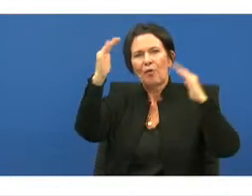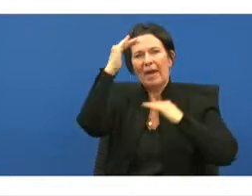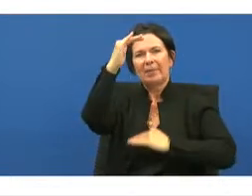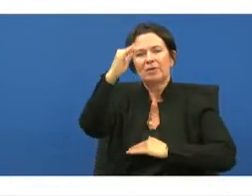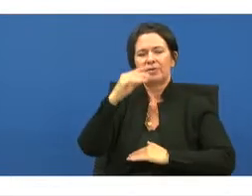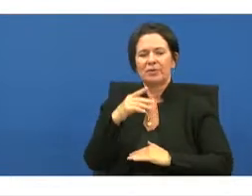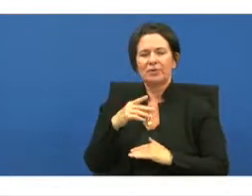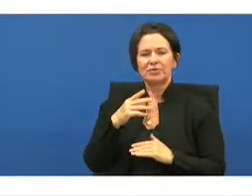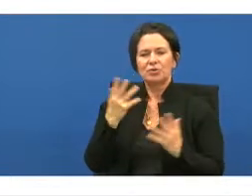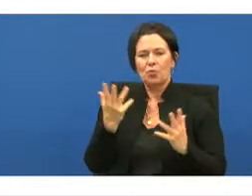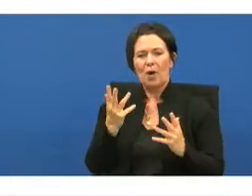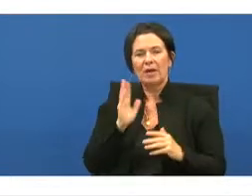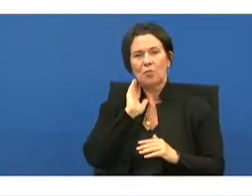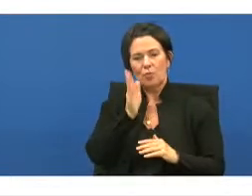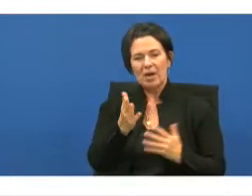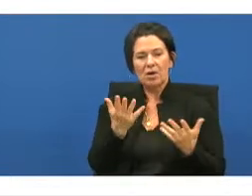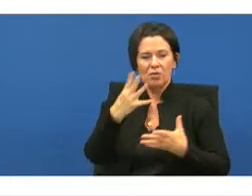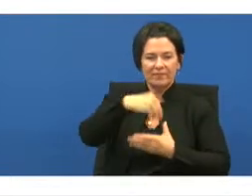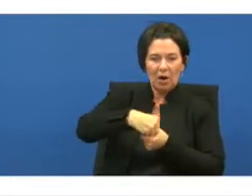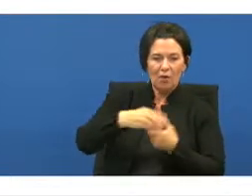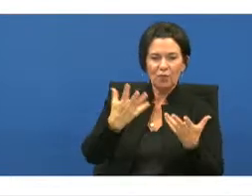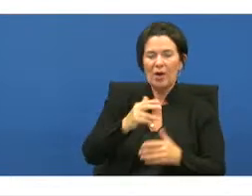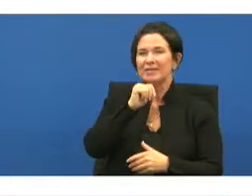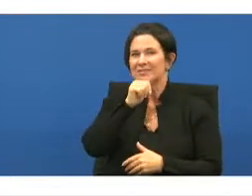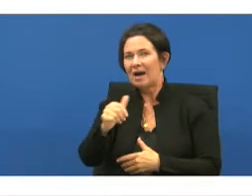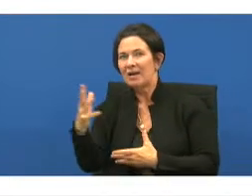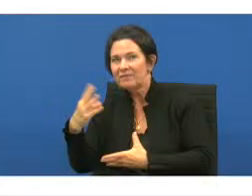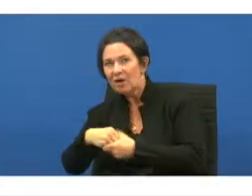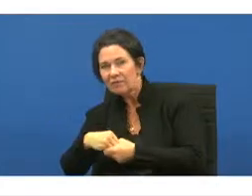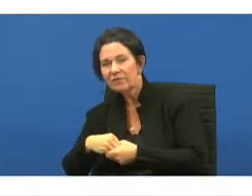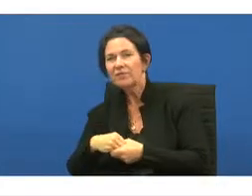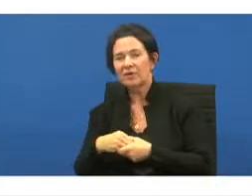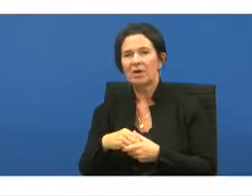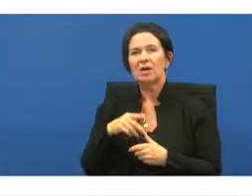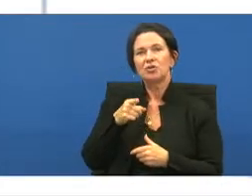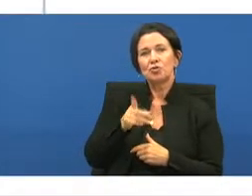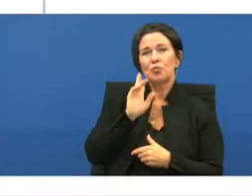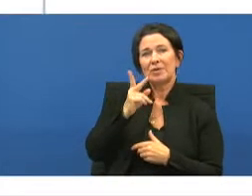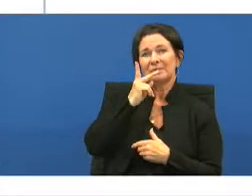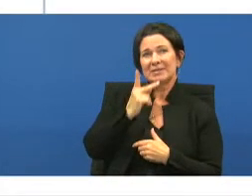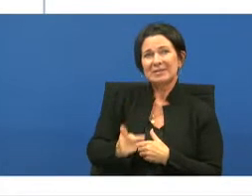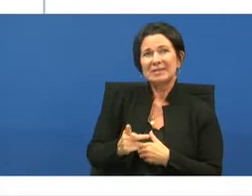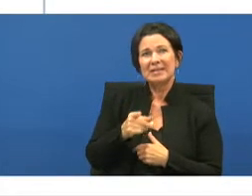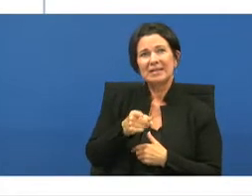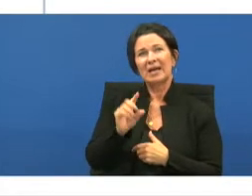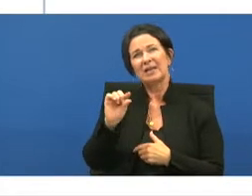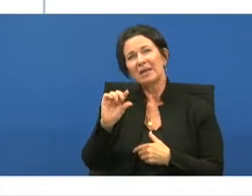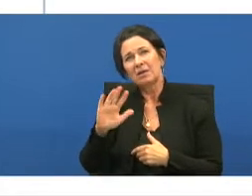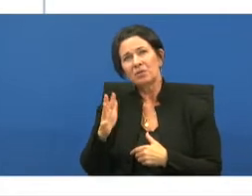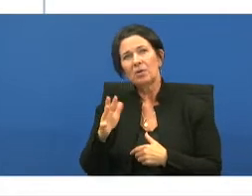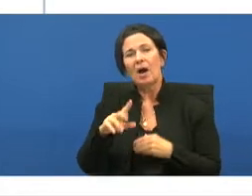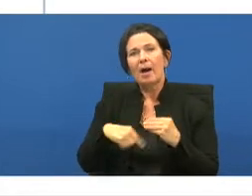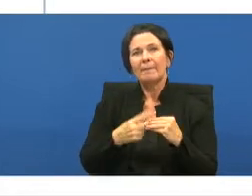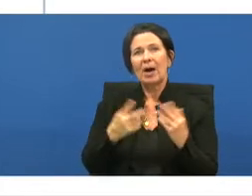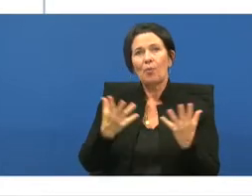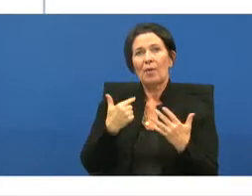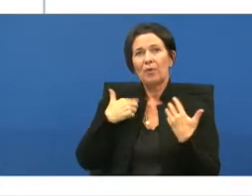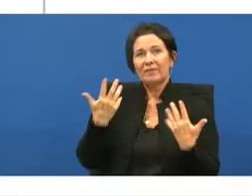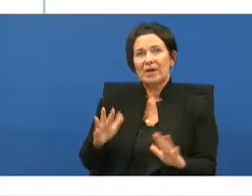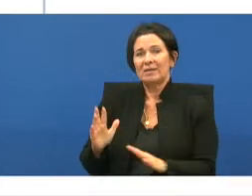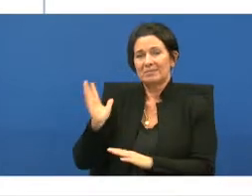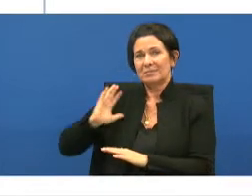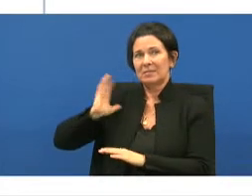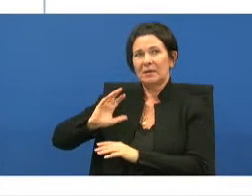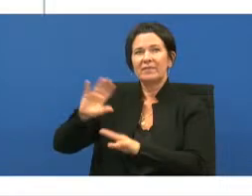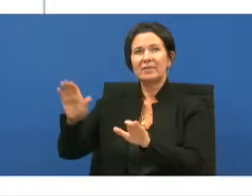definitive agreement. In the next slide, you'll see a little bit about what we've done and the work we've done in